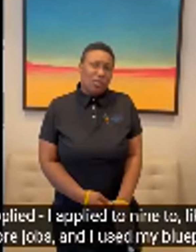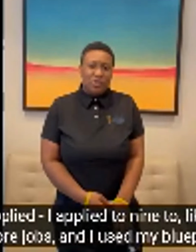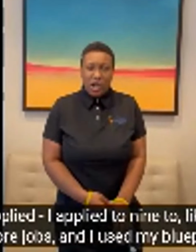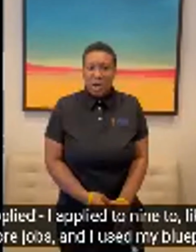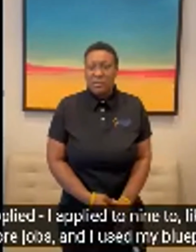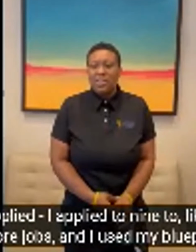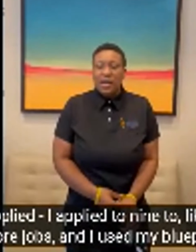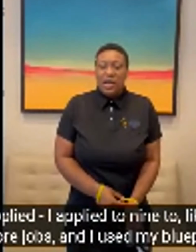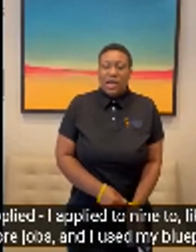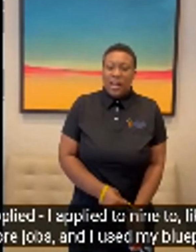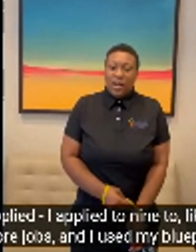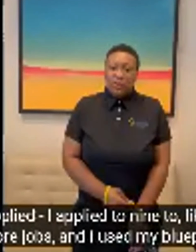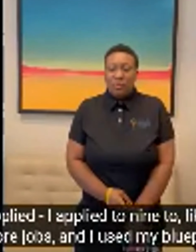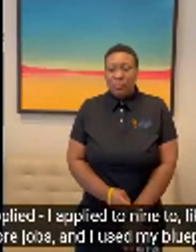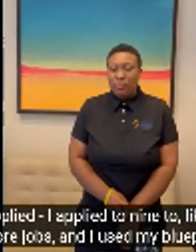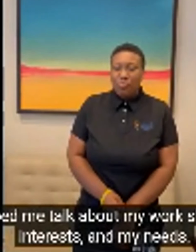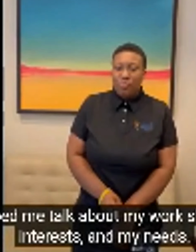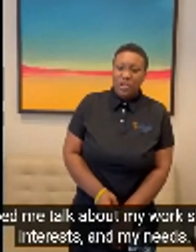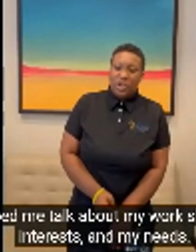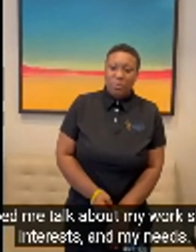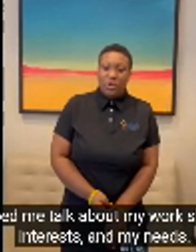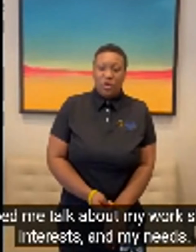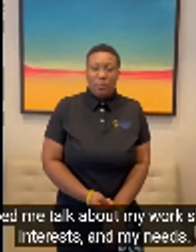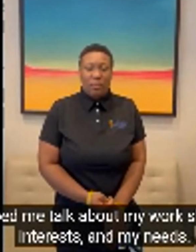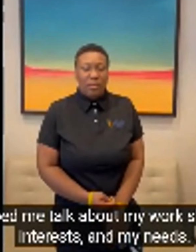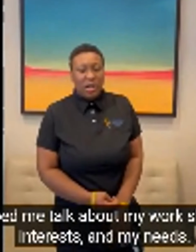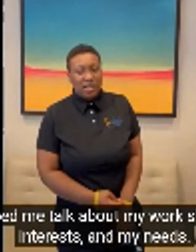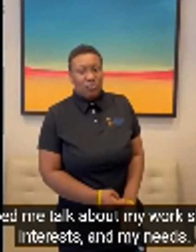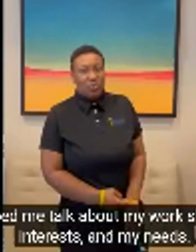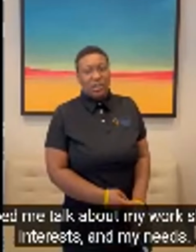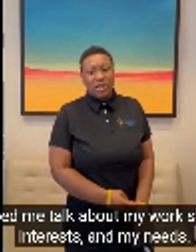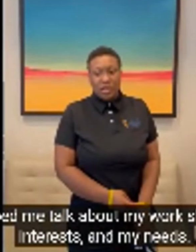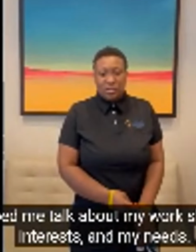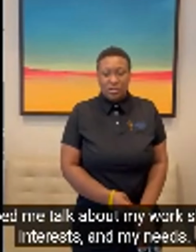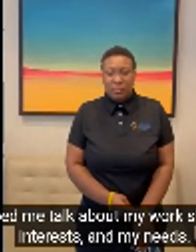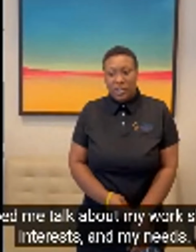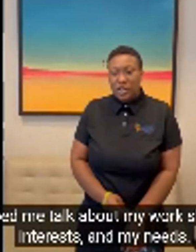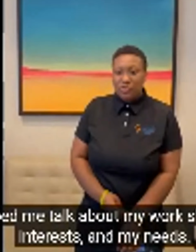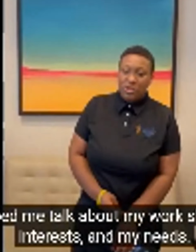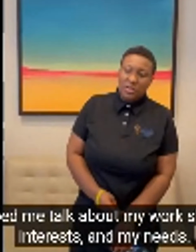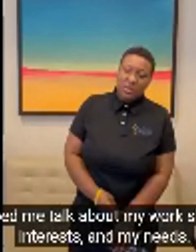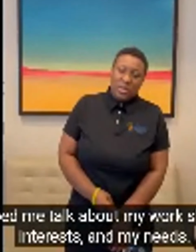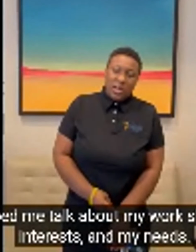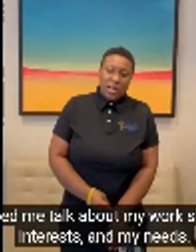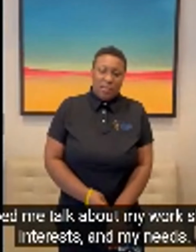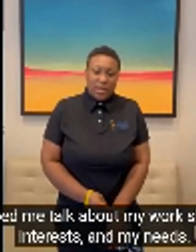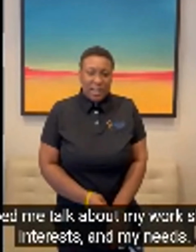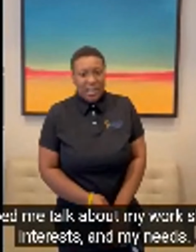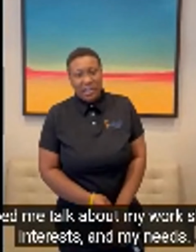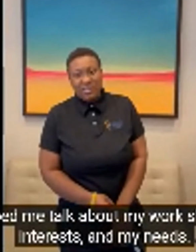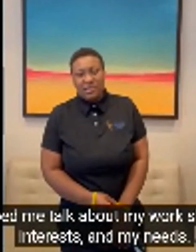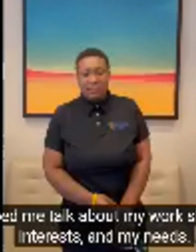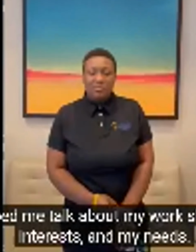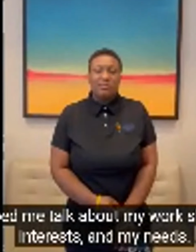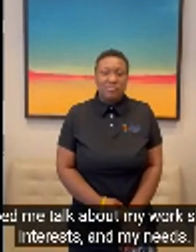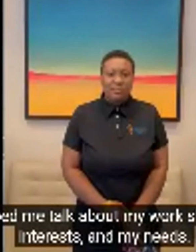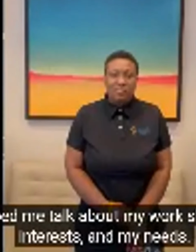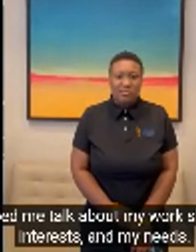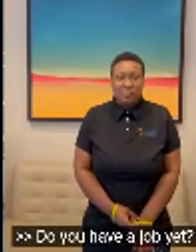9 to 10 more jobs, and I used my blueprint to help me talk about my work skills, my interests, and my